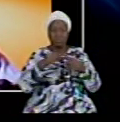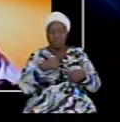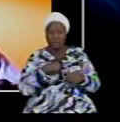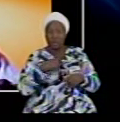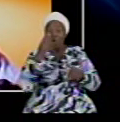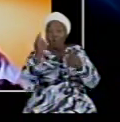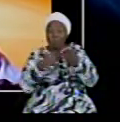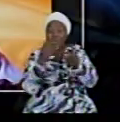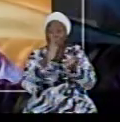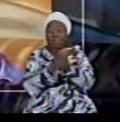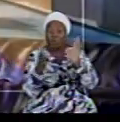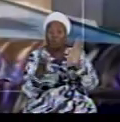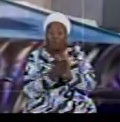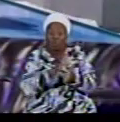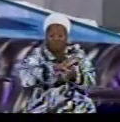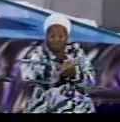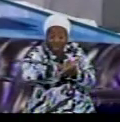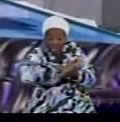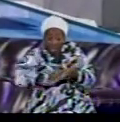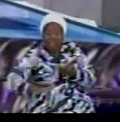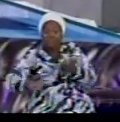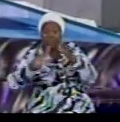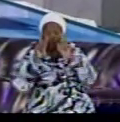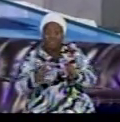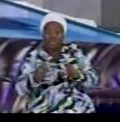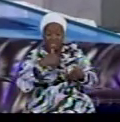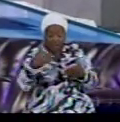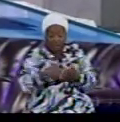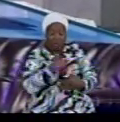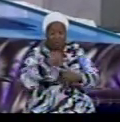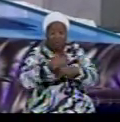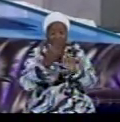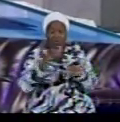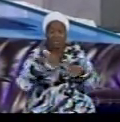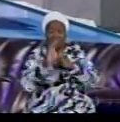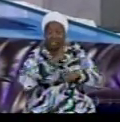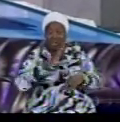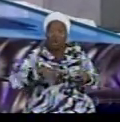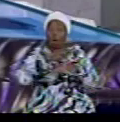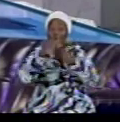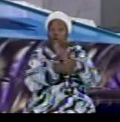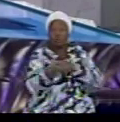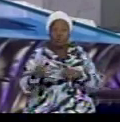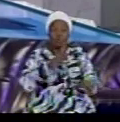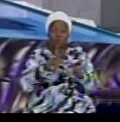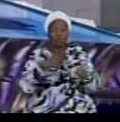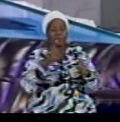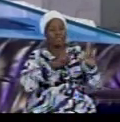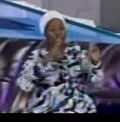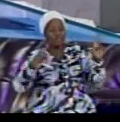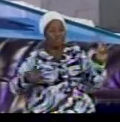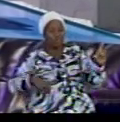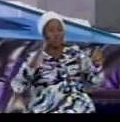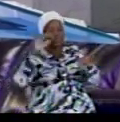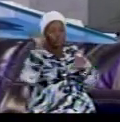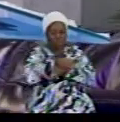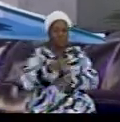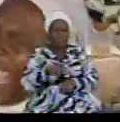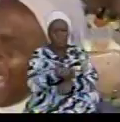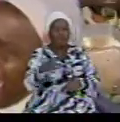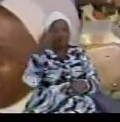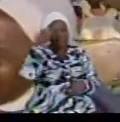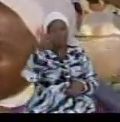become incorruptible, a new creature in Christ, all those people, the Lord will conquer them for